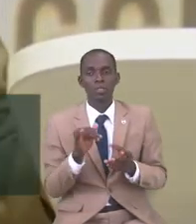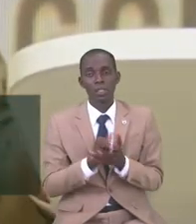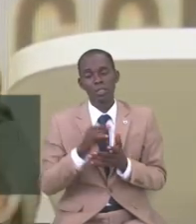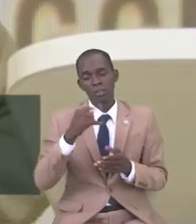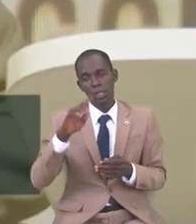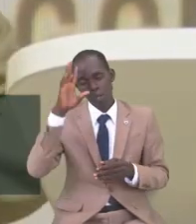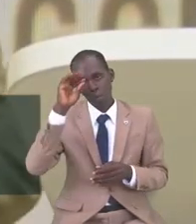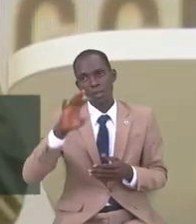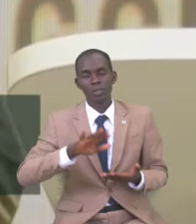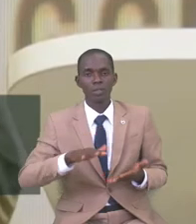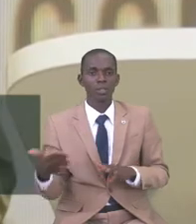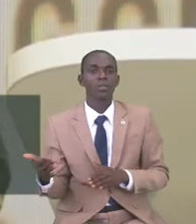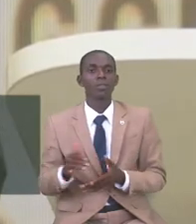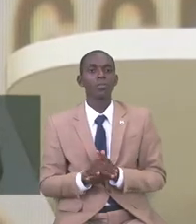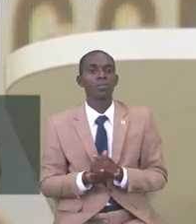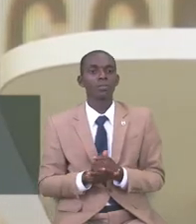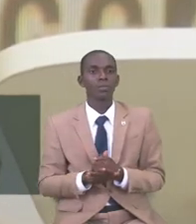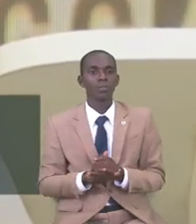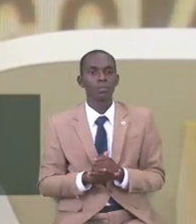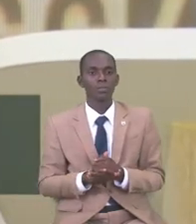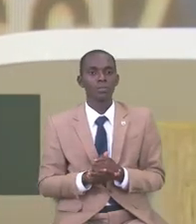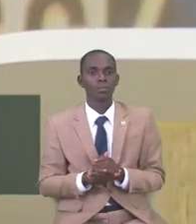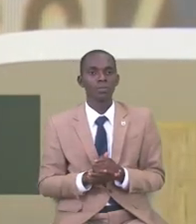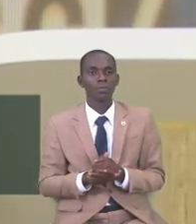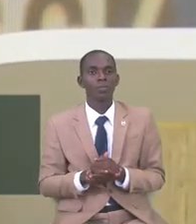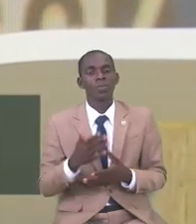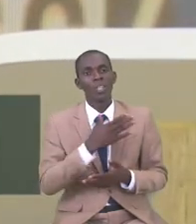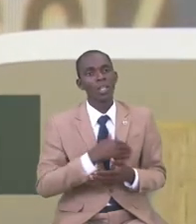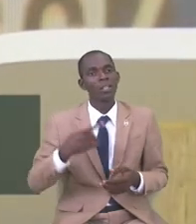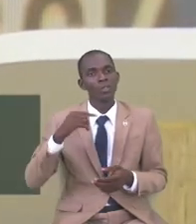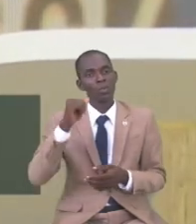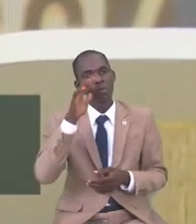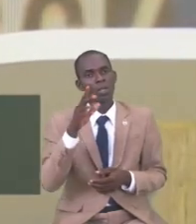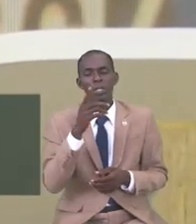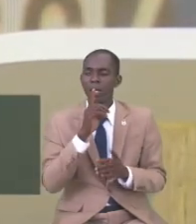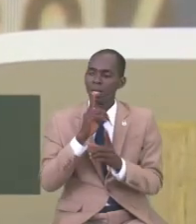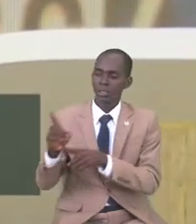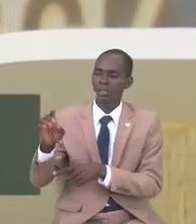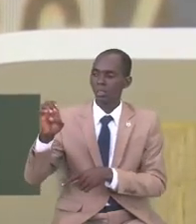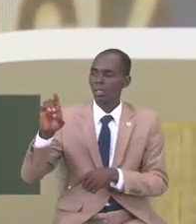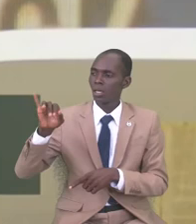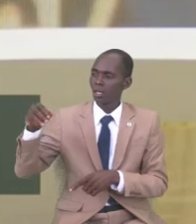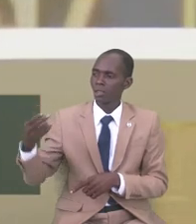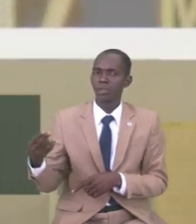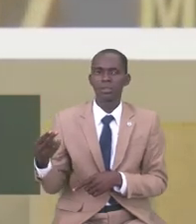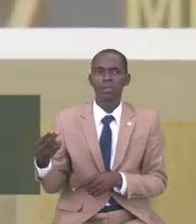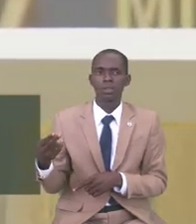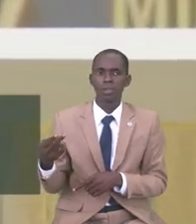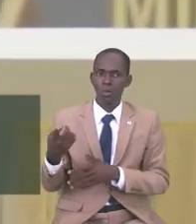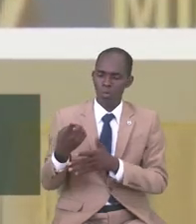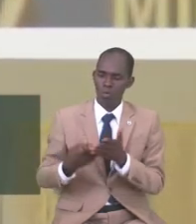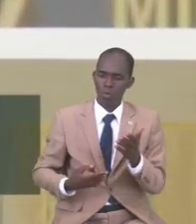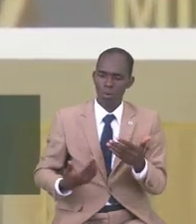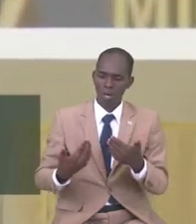died. Look at verse 18. And she said unto Elijah, what have